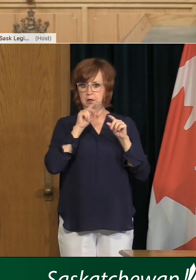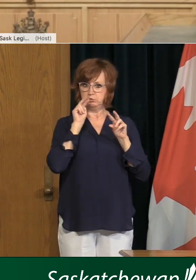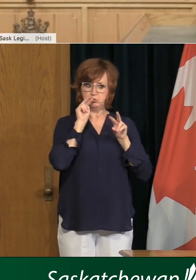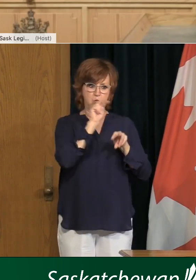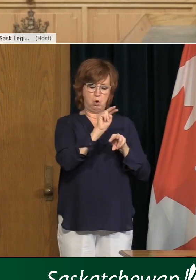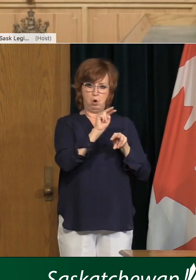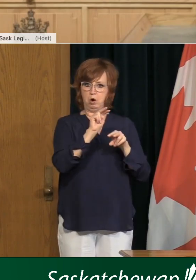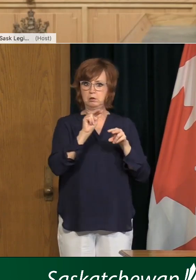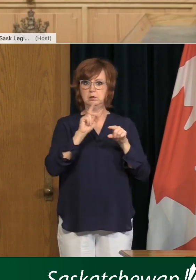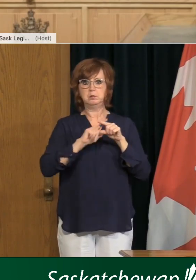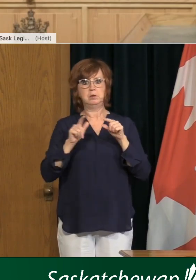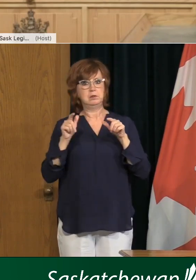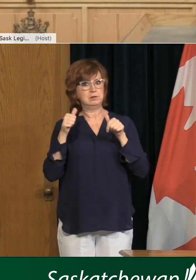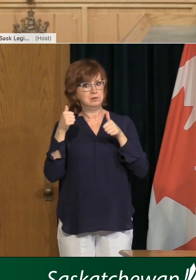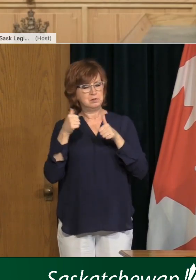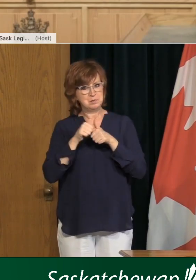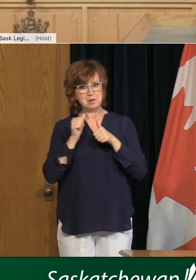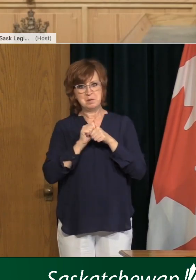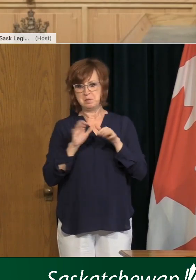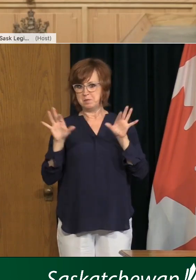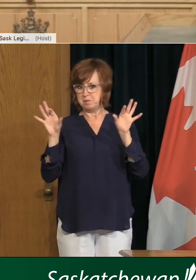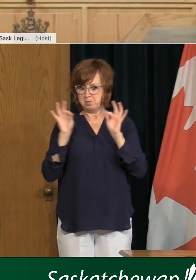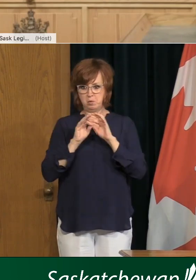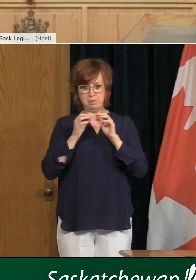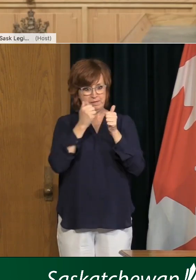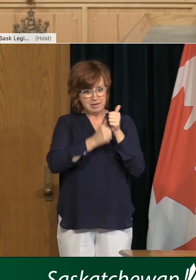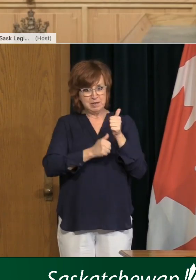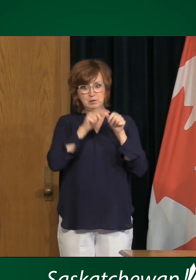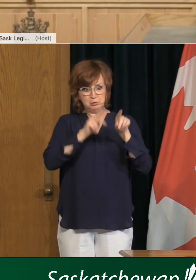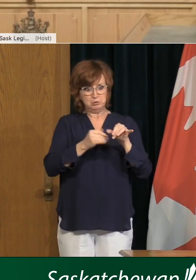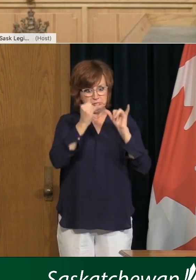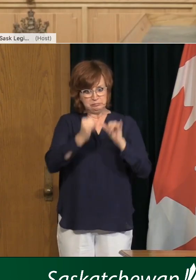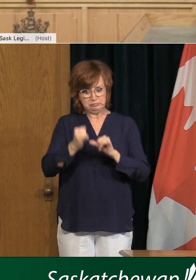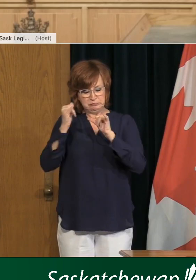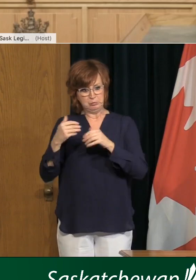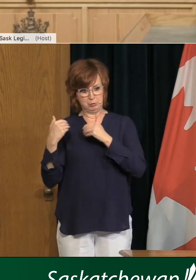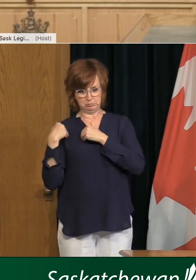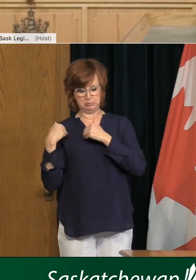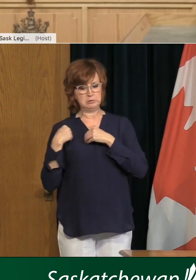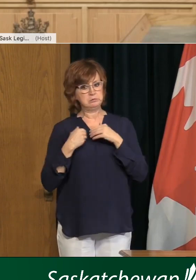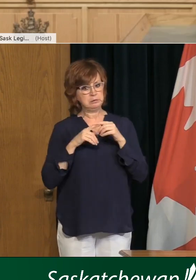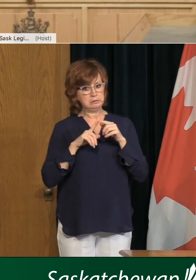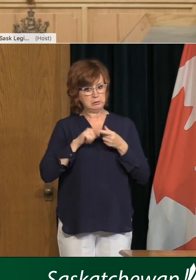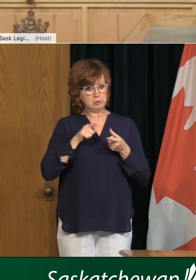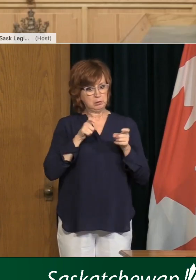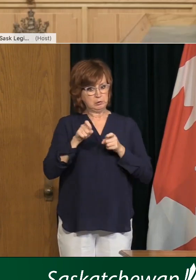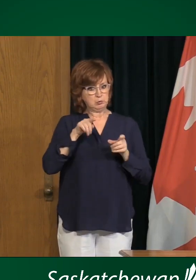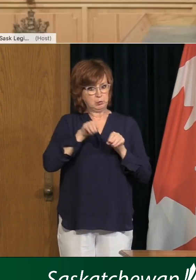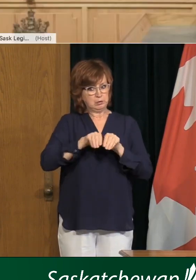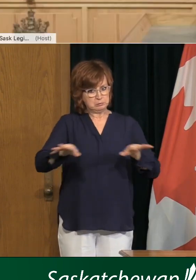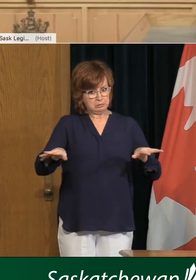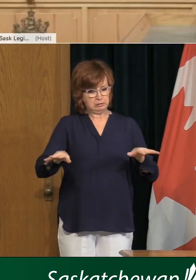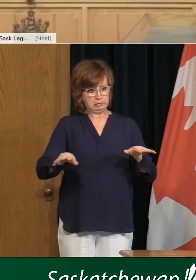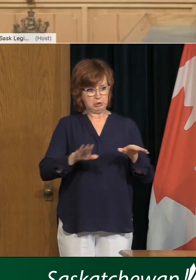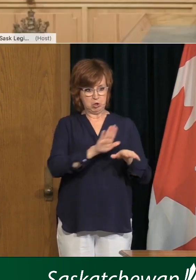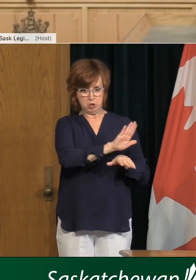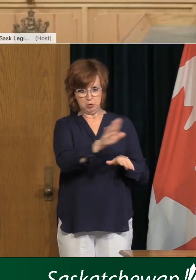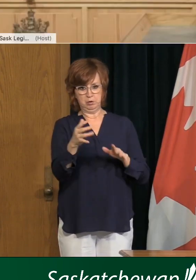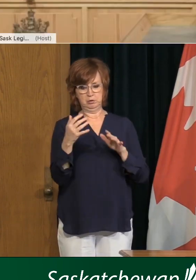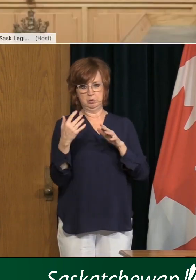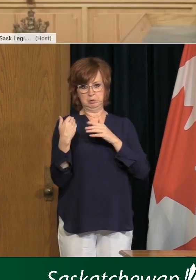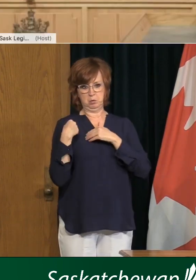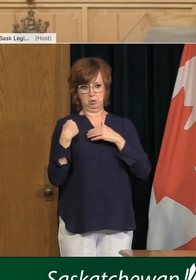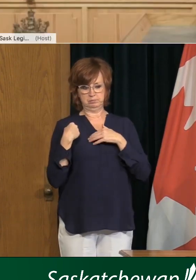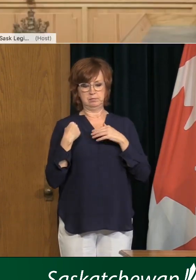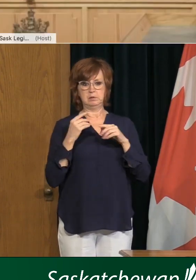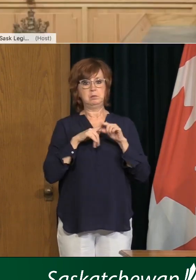every person's actions contribute to helping us ensure that we control the spread of COVID-19, and that's what's really what an effective reproductive number